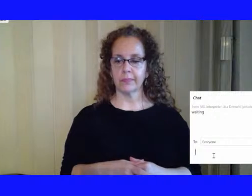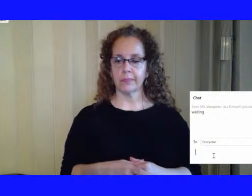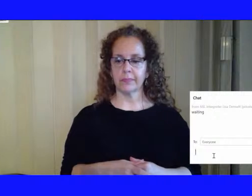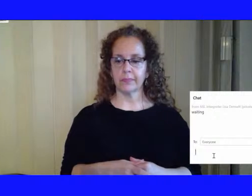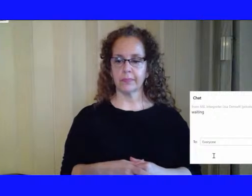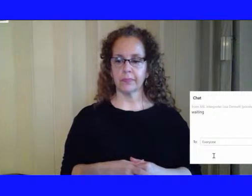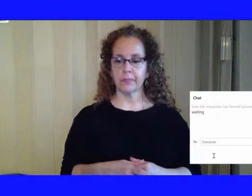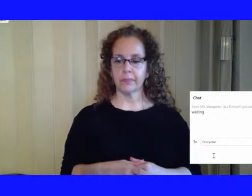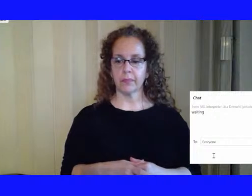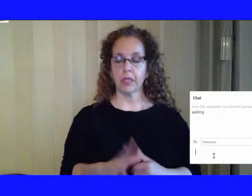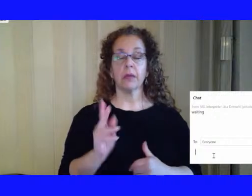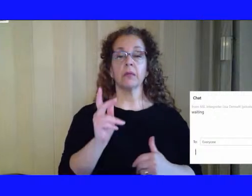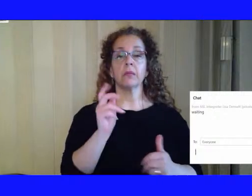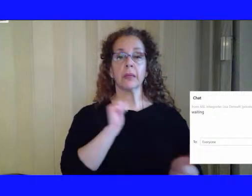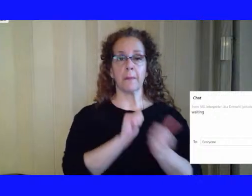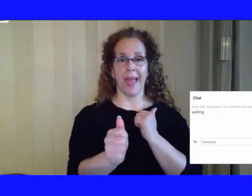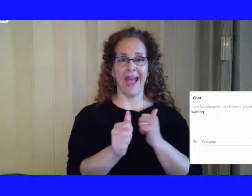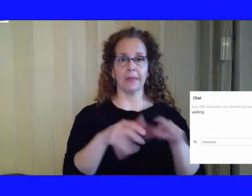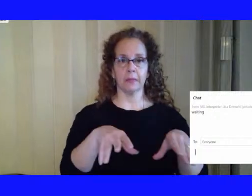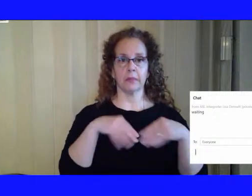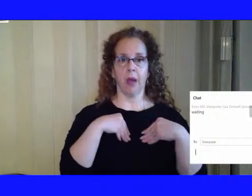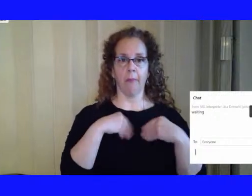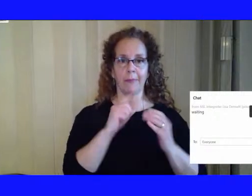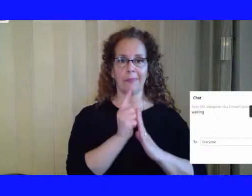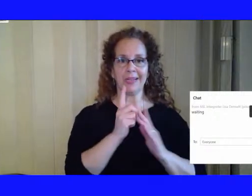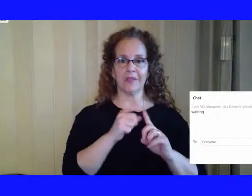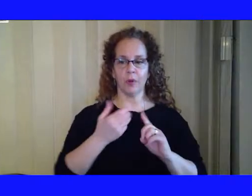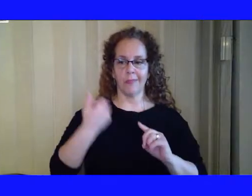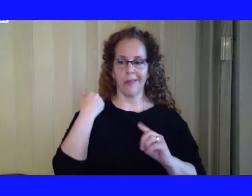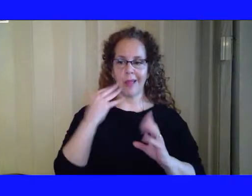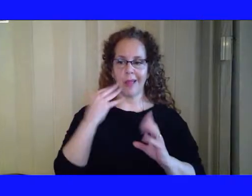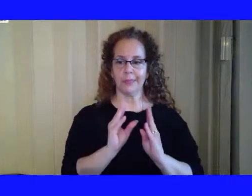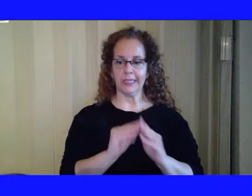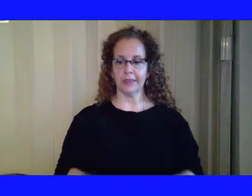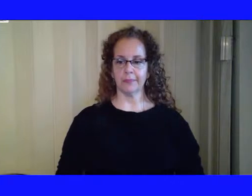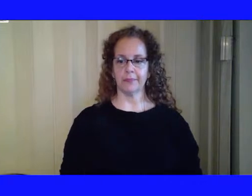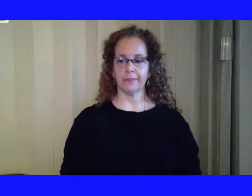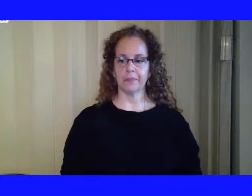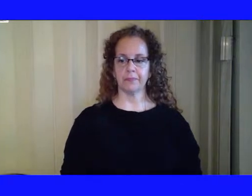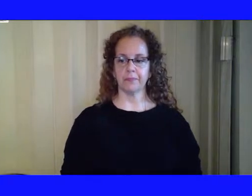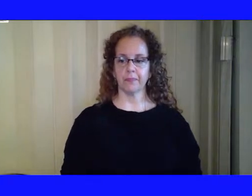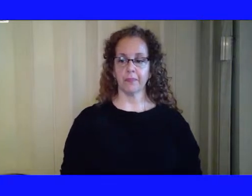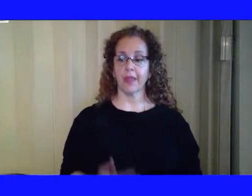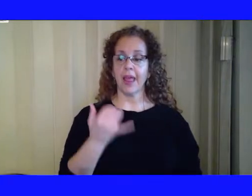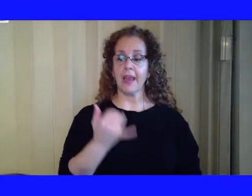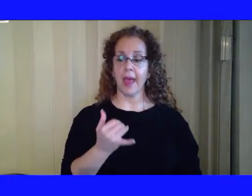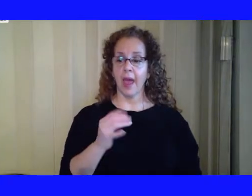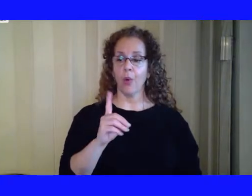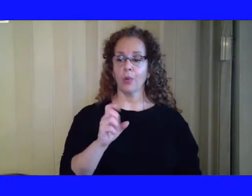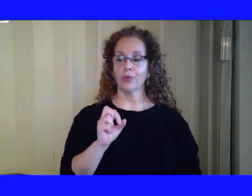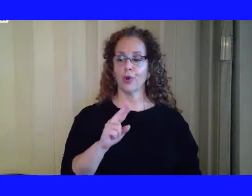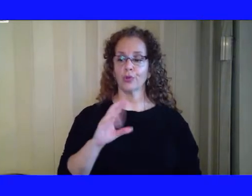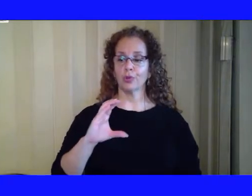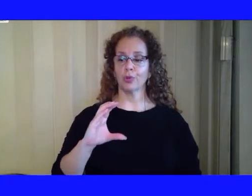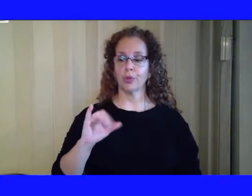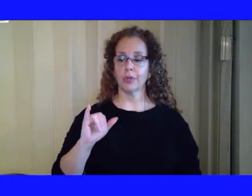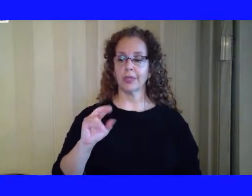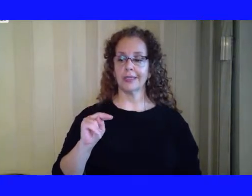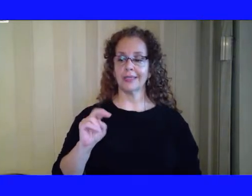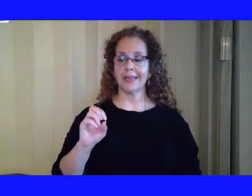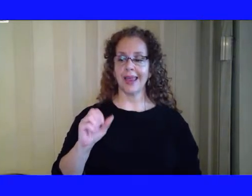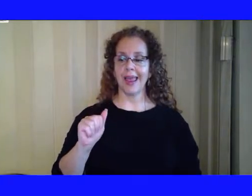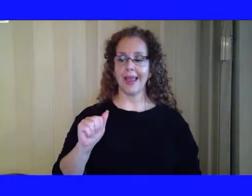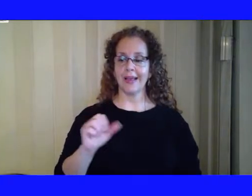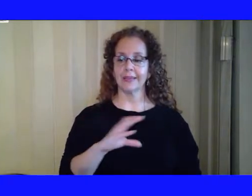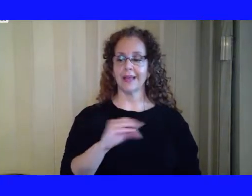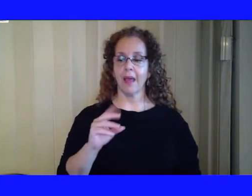Next slide, please. So we've been spending the last couple of months working on really developing our system level metrics, and we'll